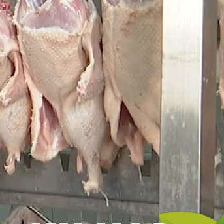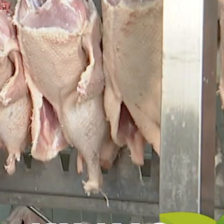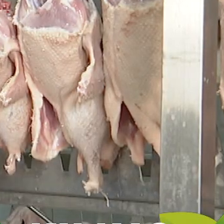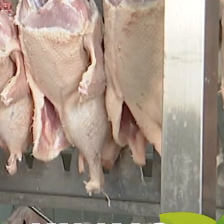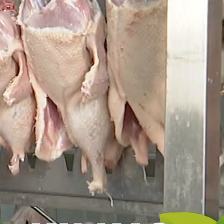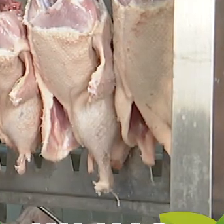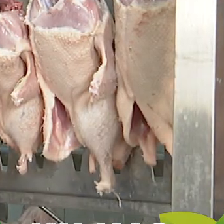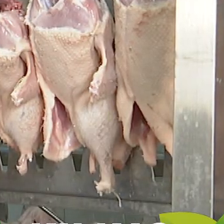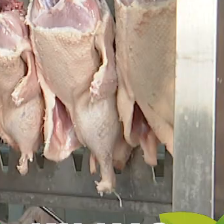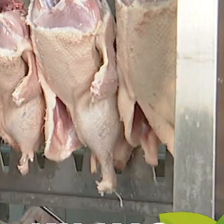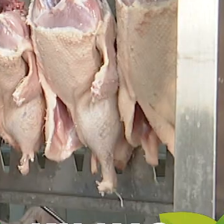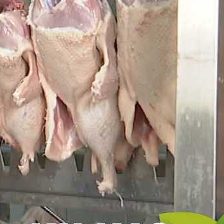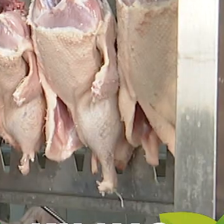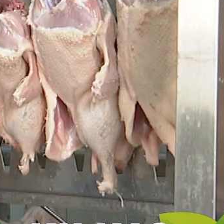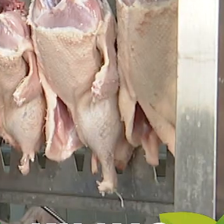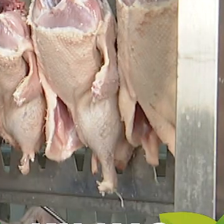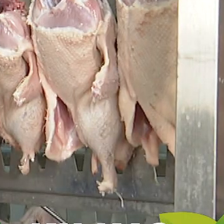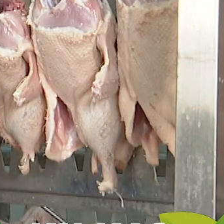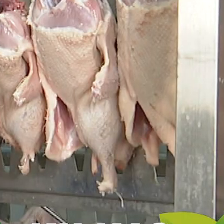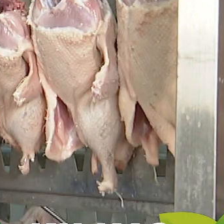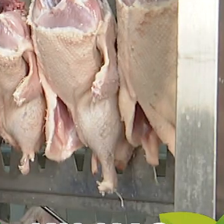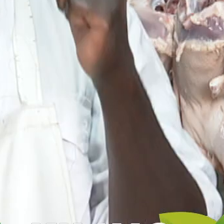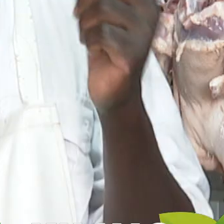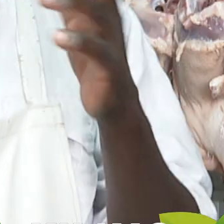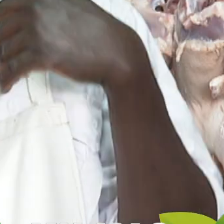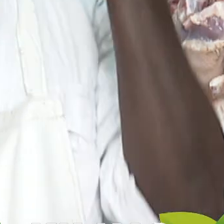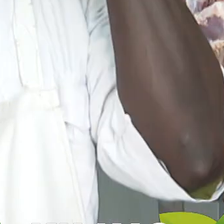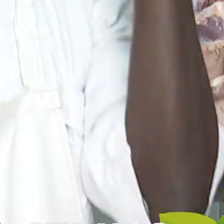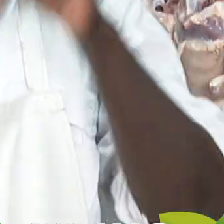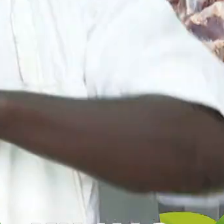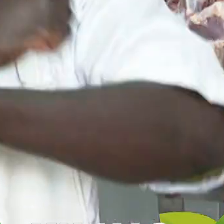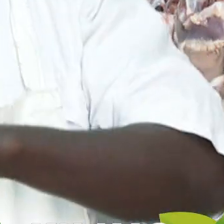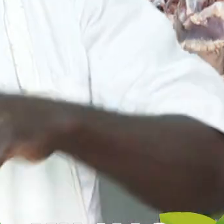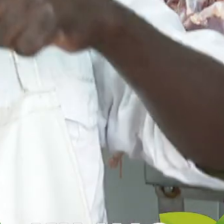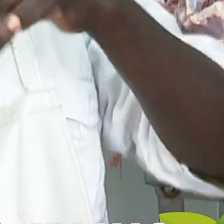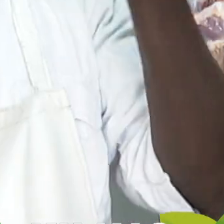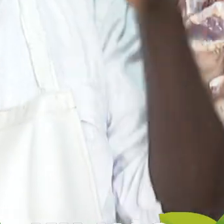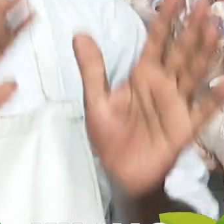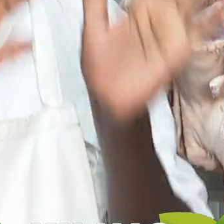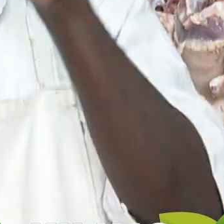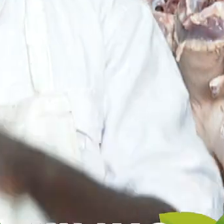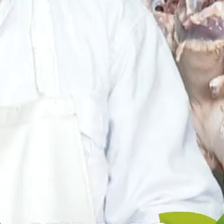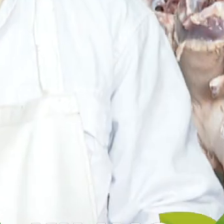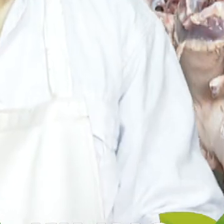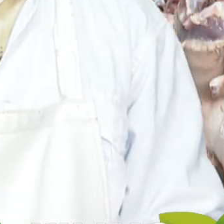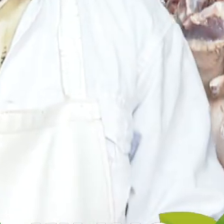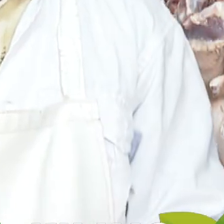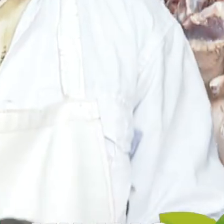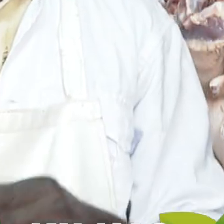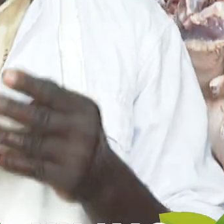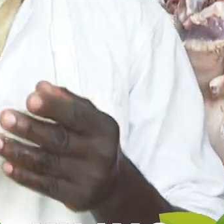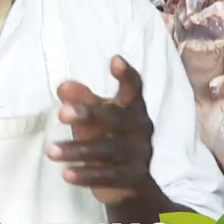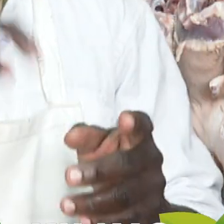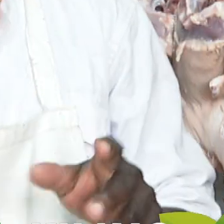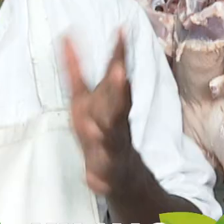Before, I studied in Mumias. That's where I grew up, and I studied there. And I was not aware about anything to do